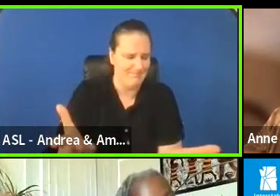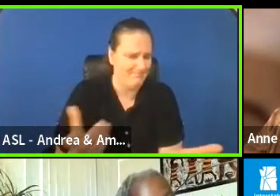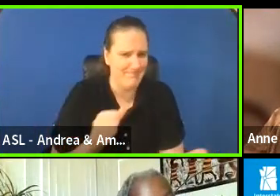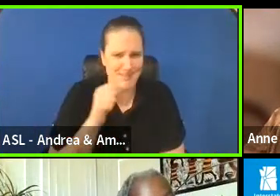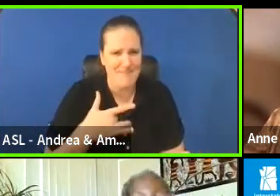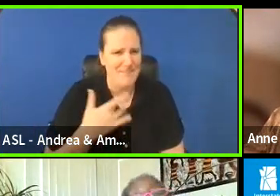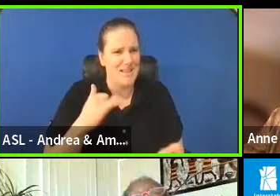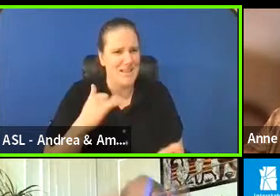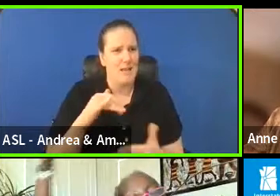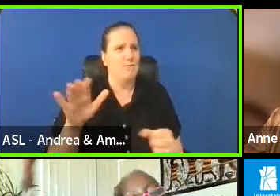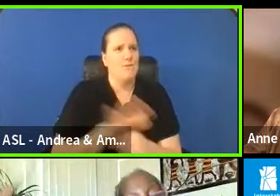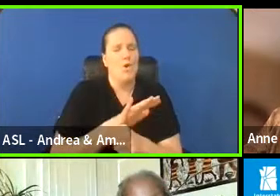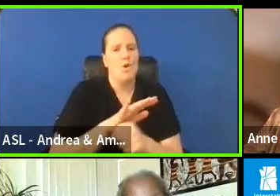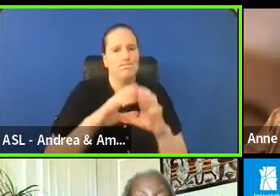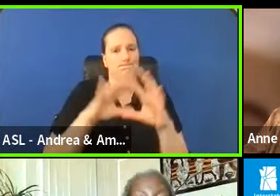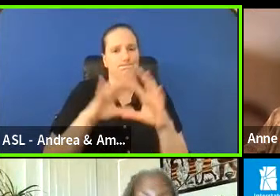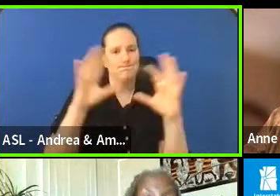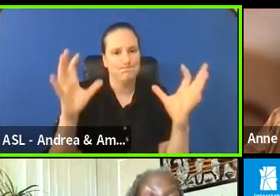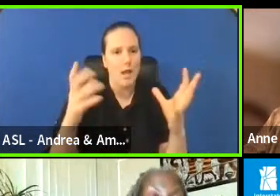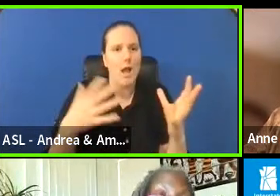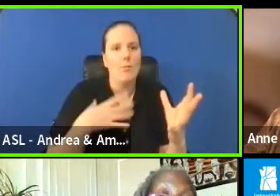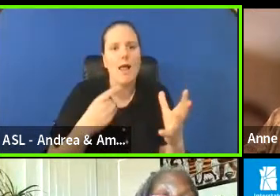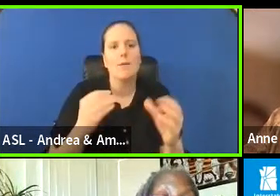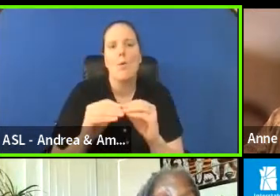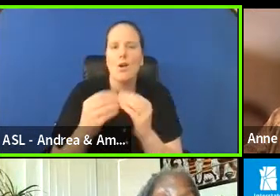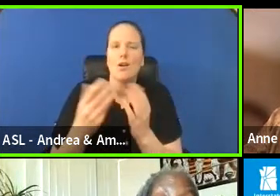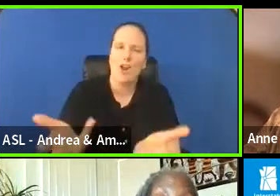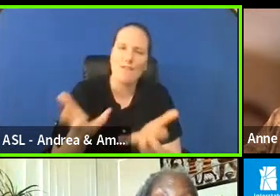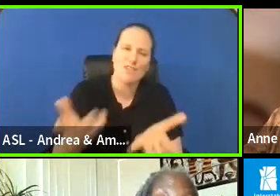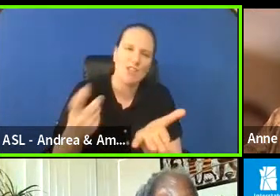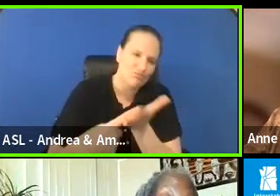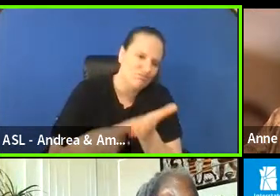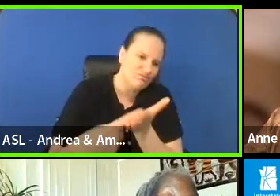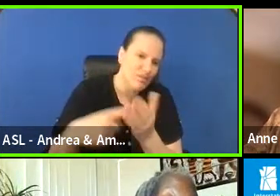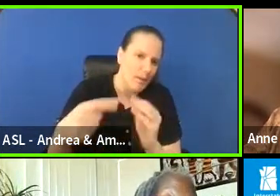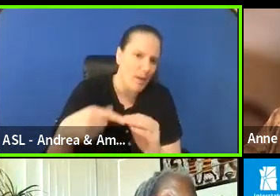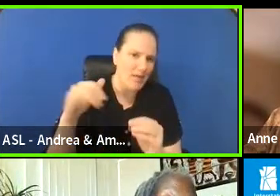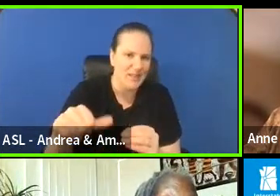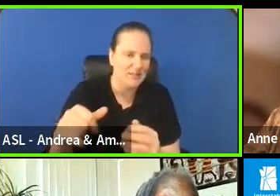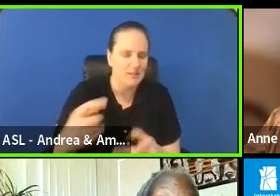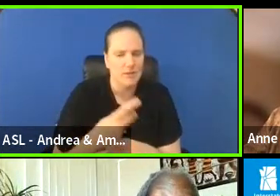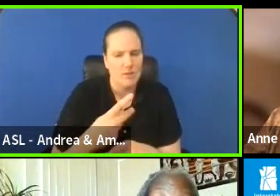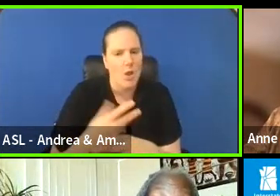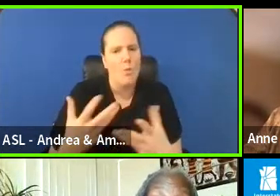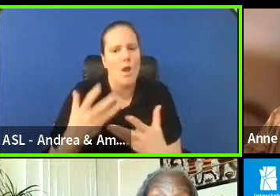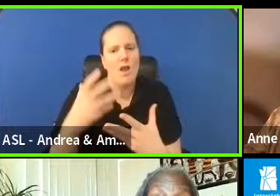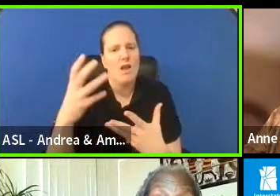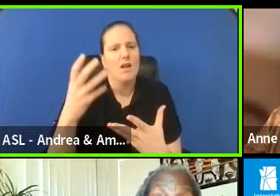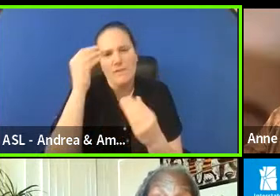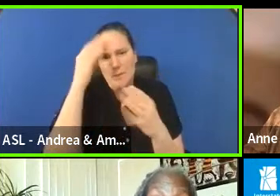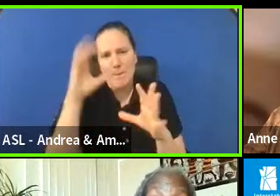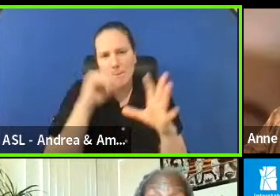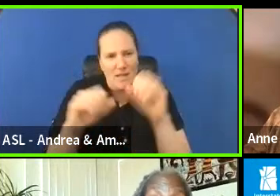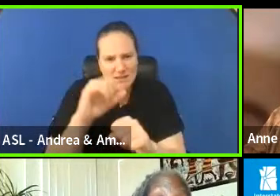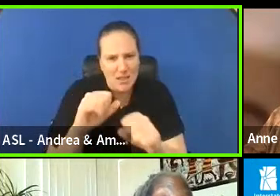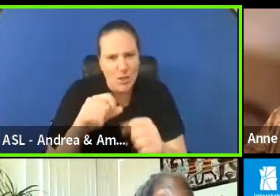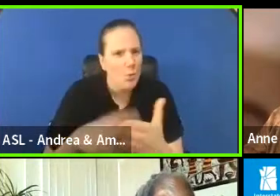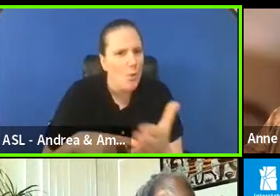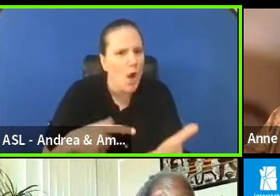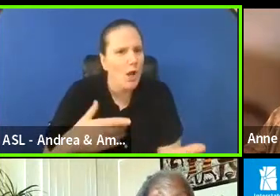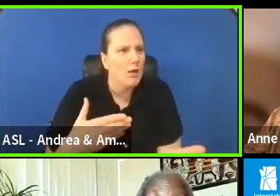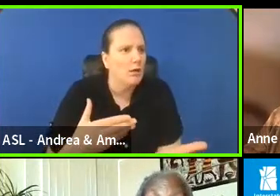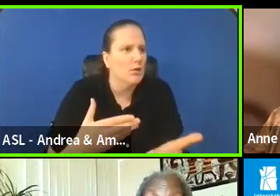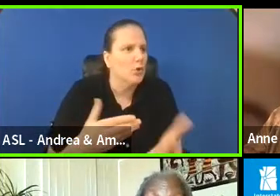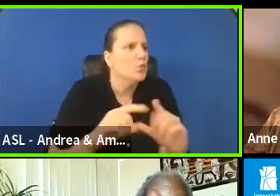have a full, I would have liked to have had a conversation around this and then figure out kind of what information is missing and what groups should we go